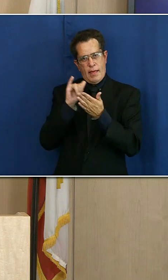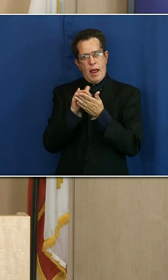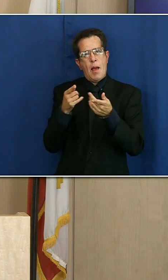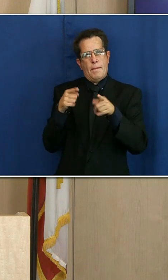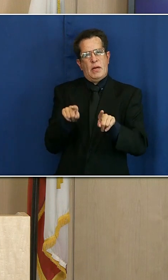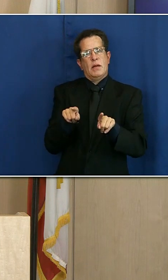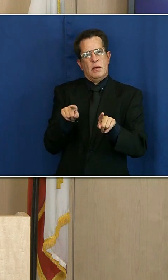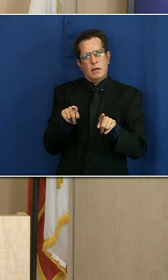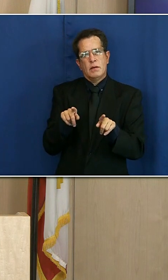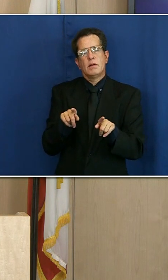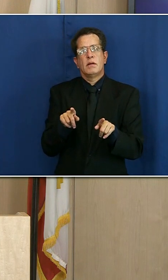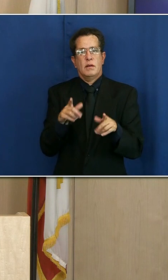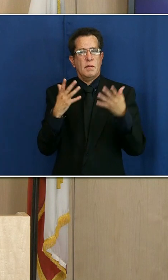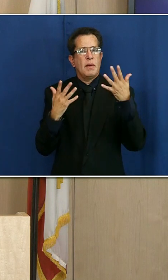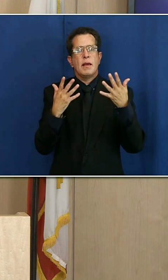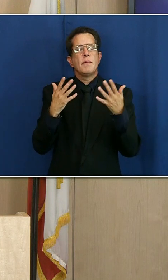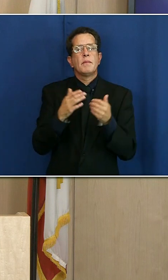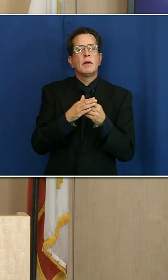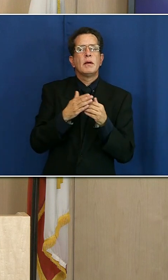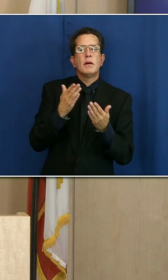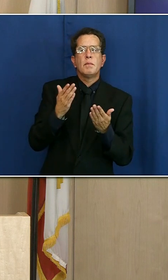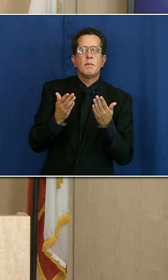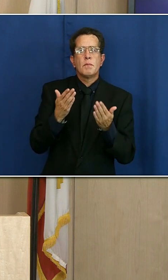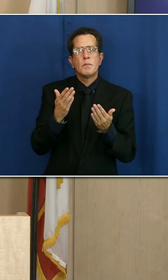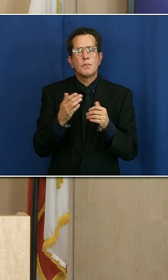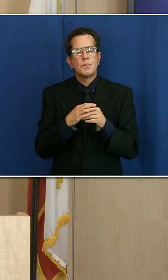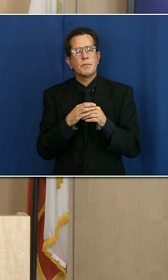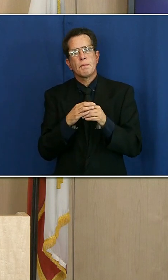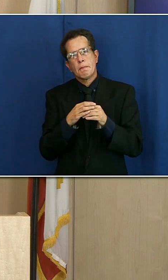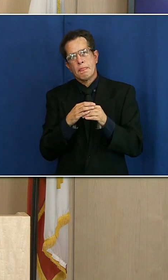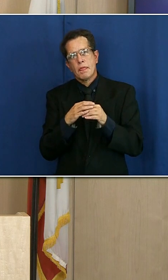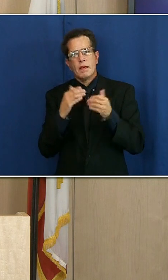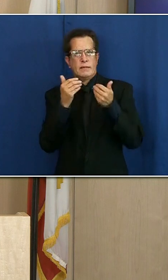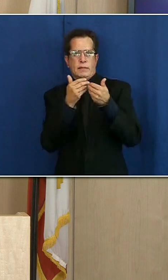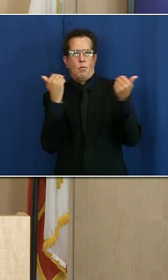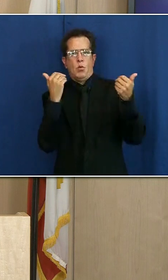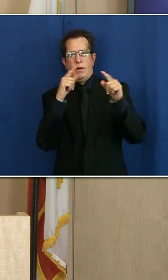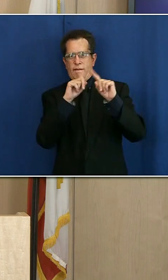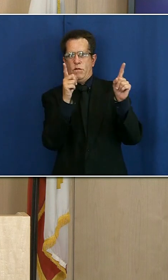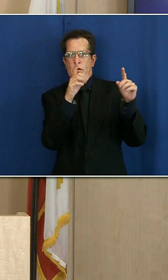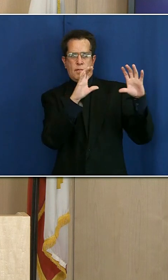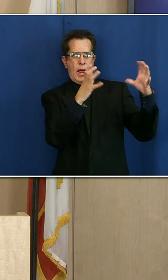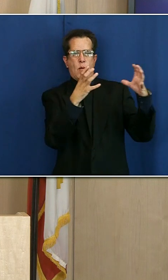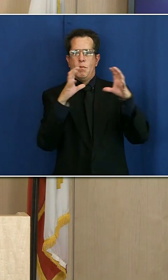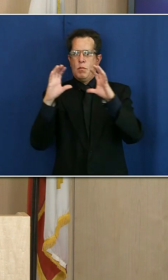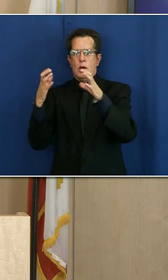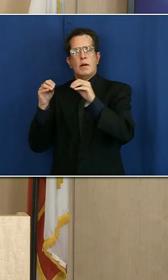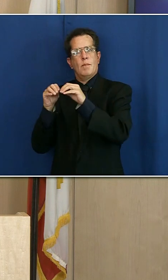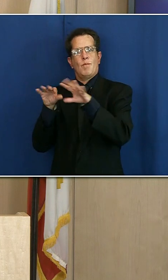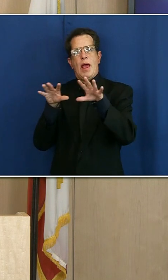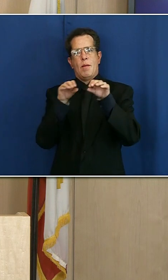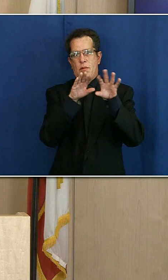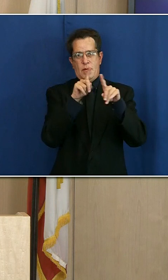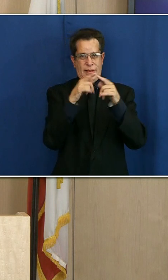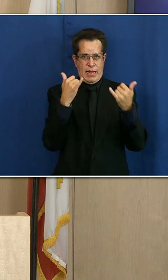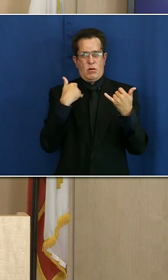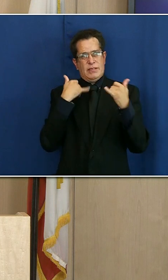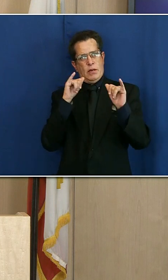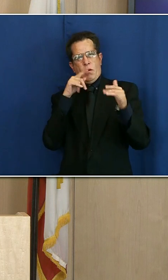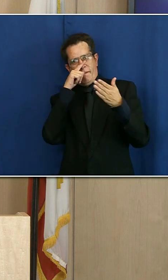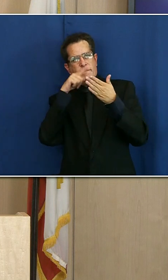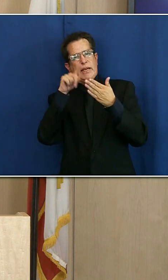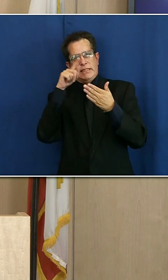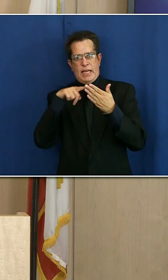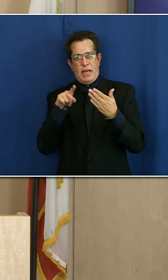that may be separate outbreaks. but we're still investigating the connections between